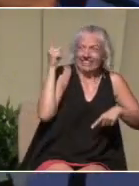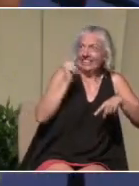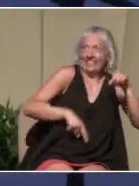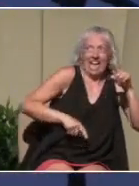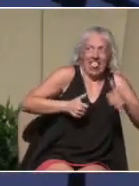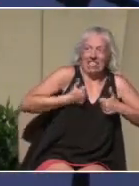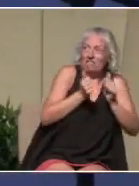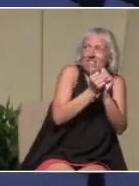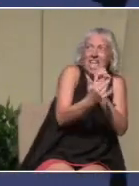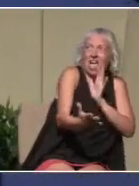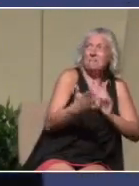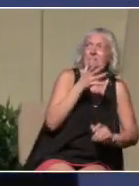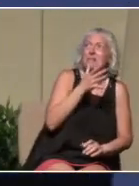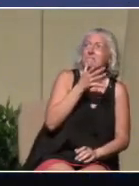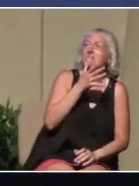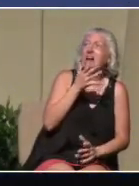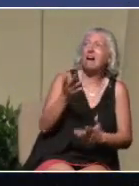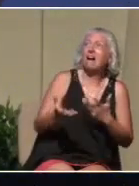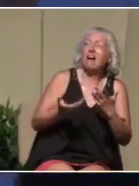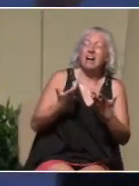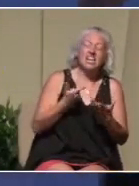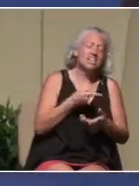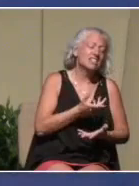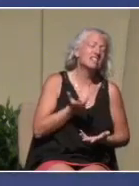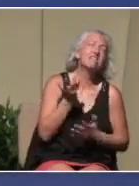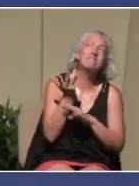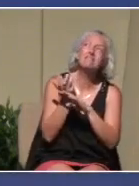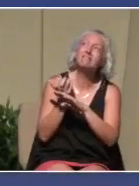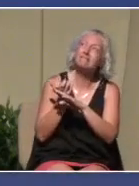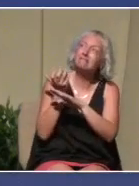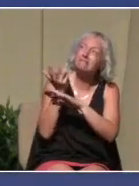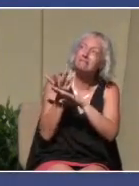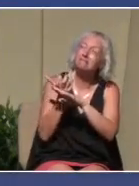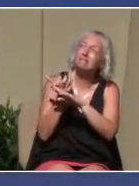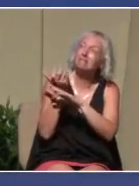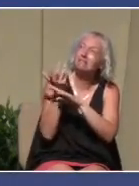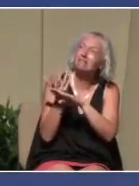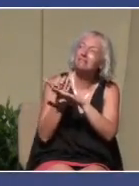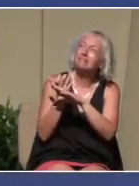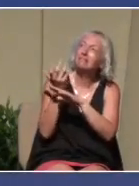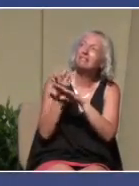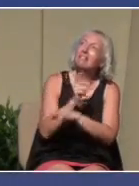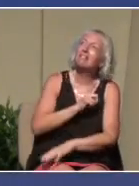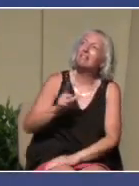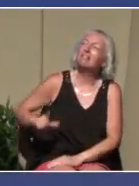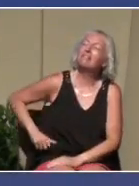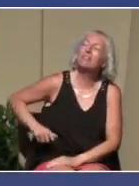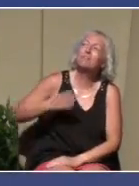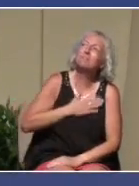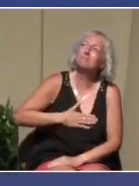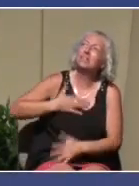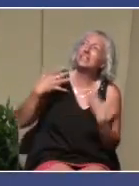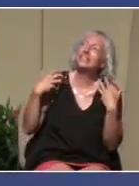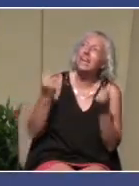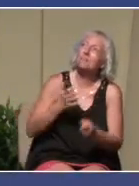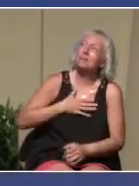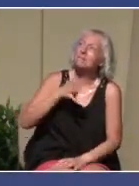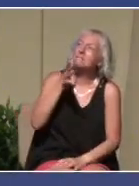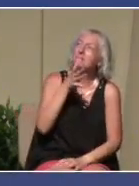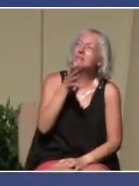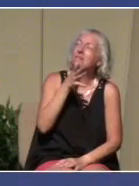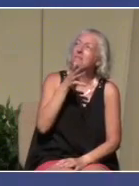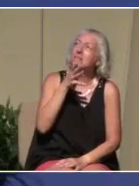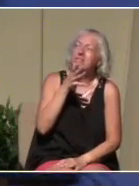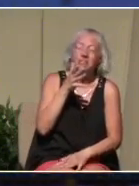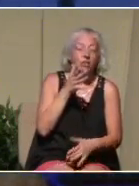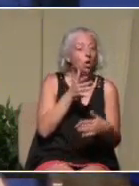without my mother. And so he began this desperate pleading that God would please heal his mother. And then at